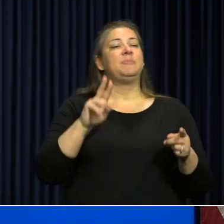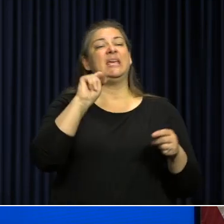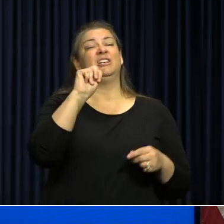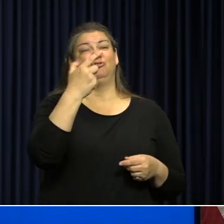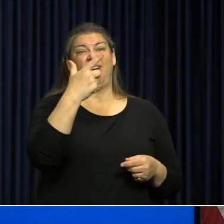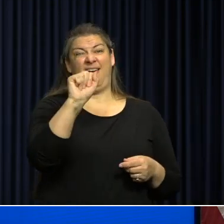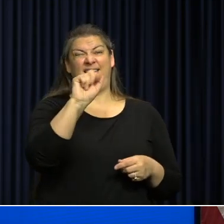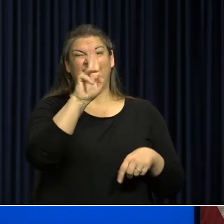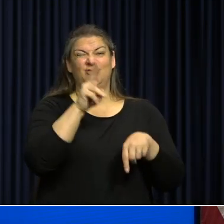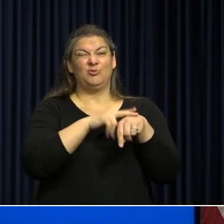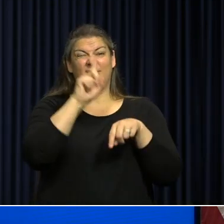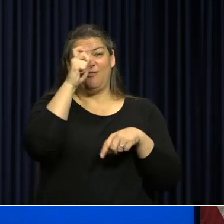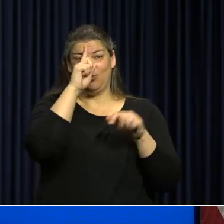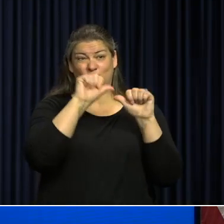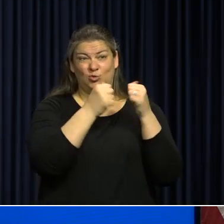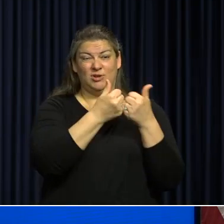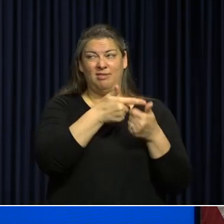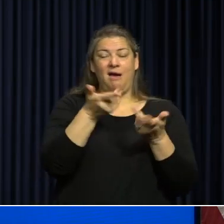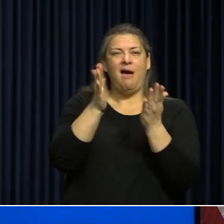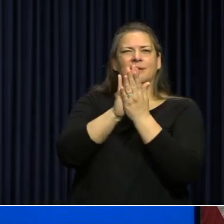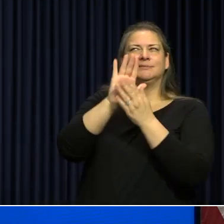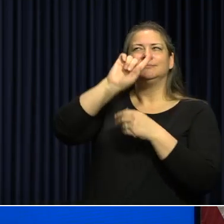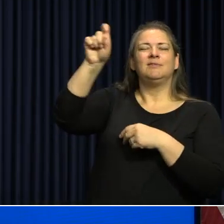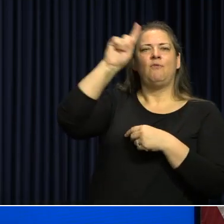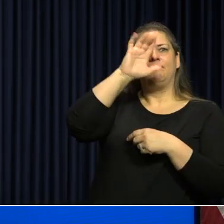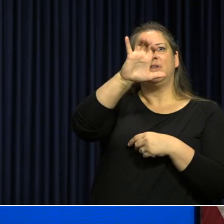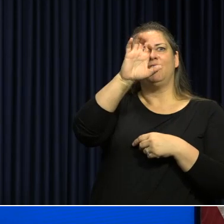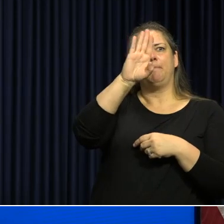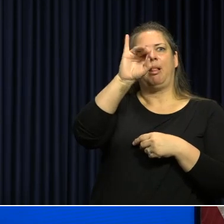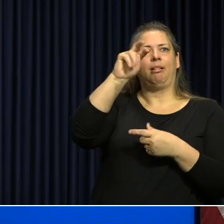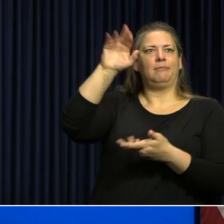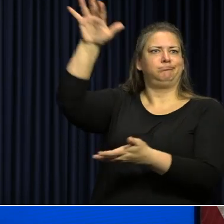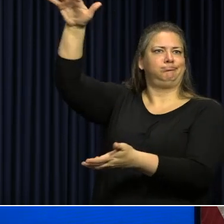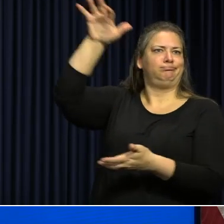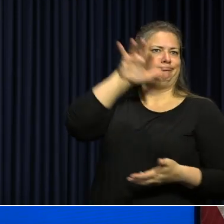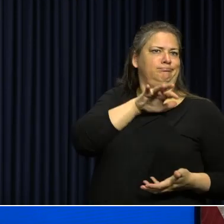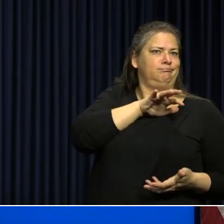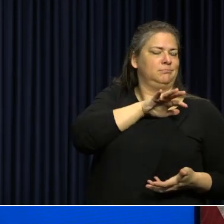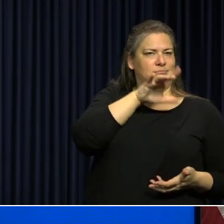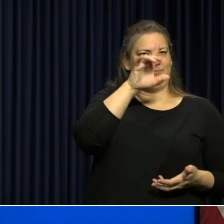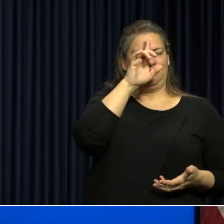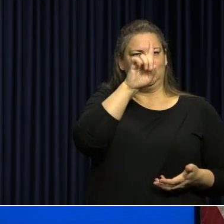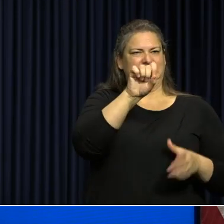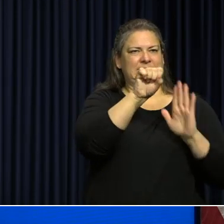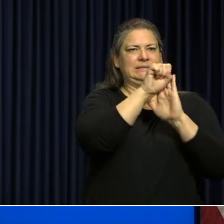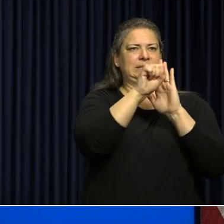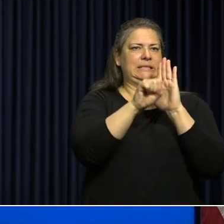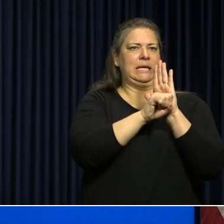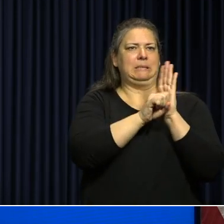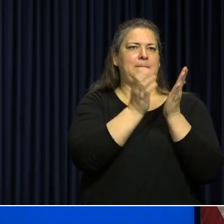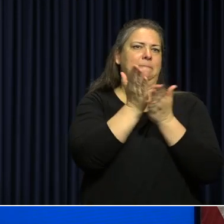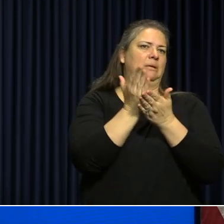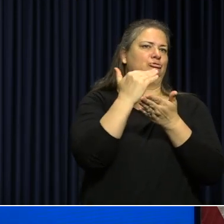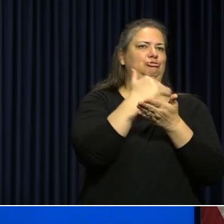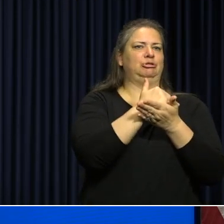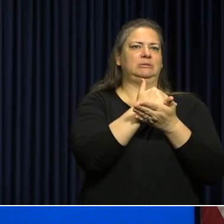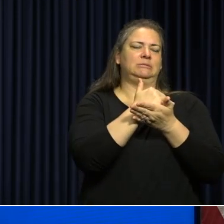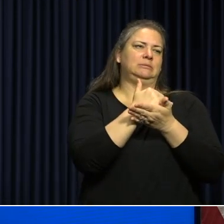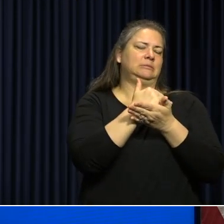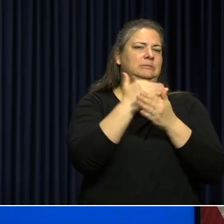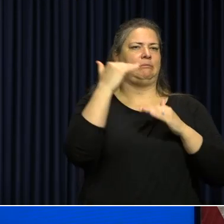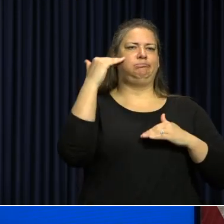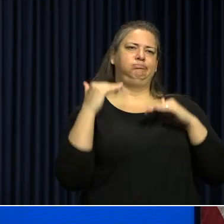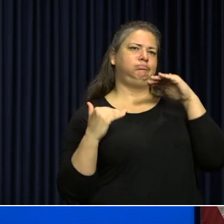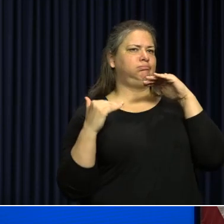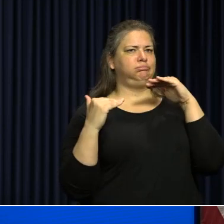National Governors Association, has asked for something around $500 billion for state budget relief around the